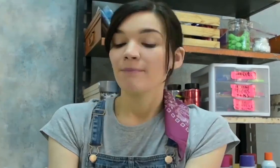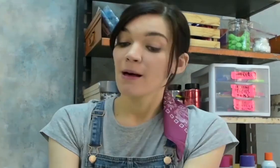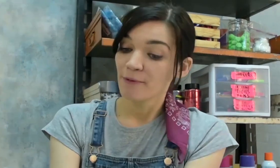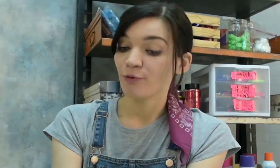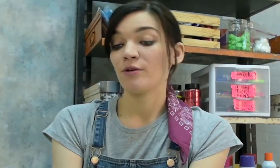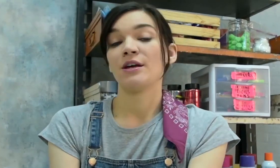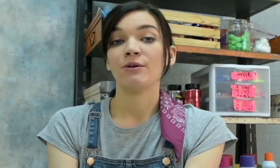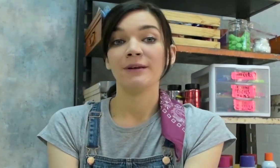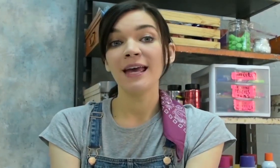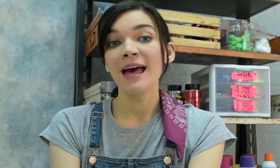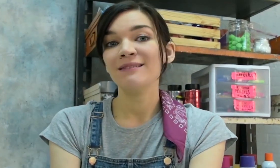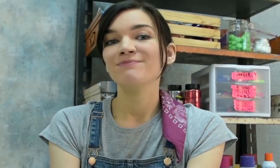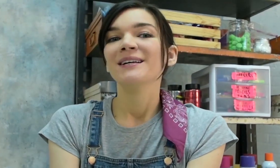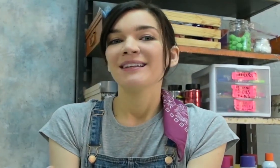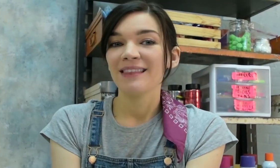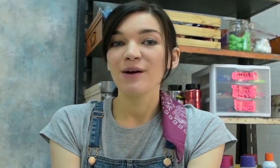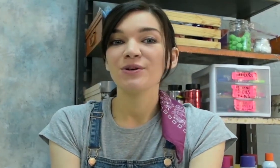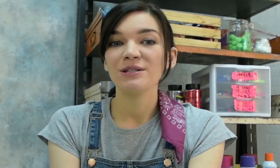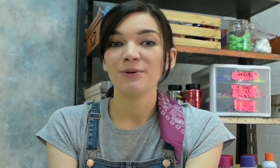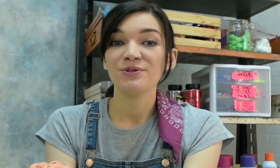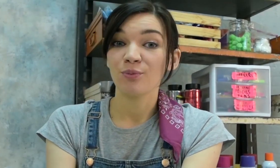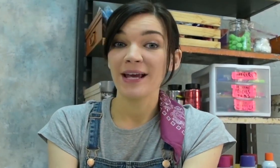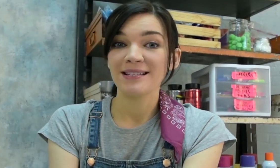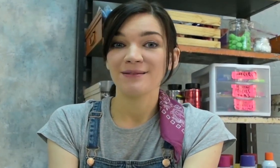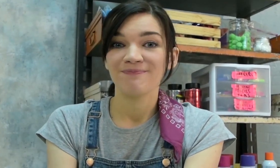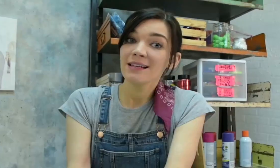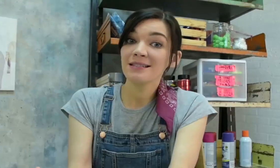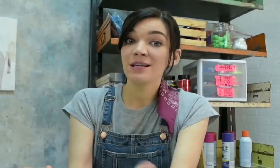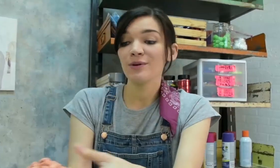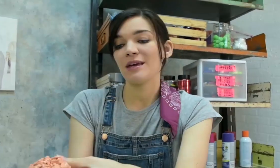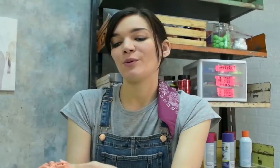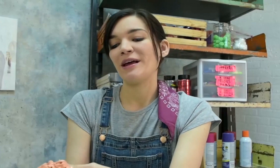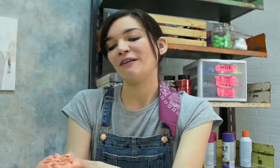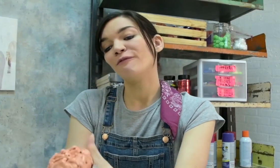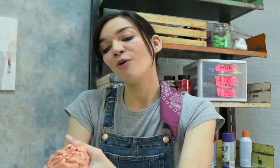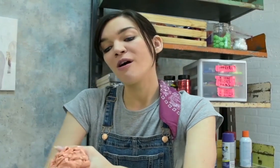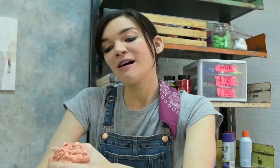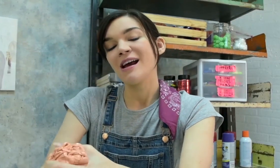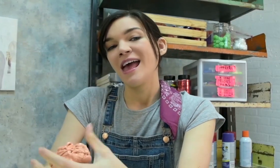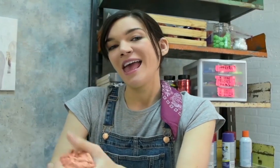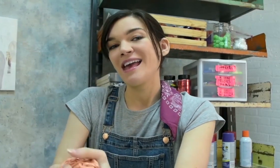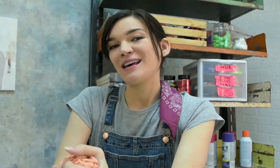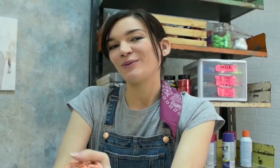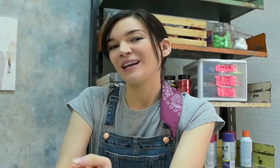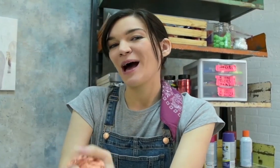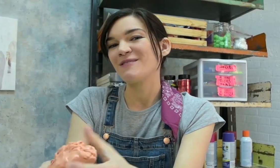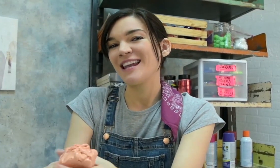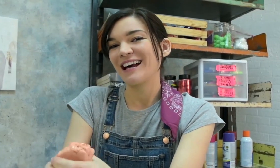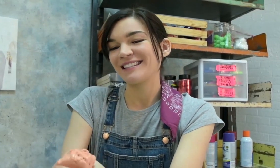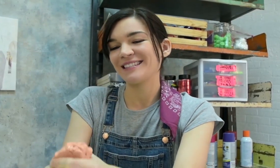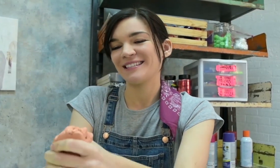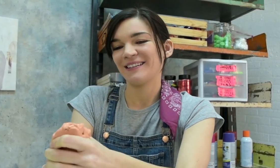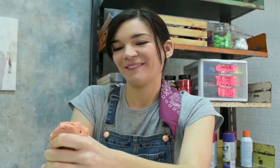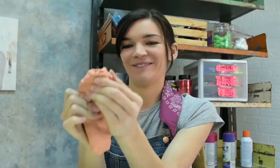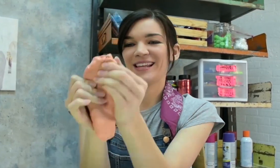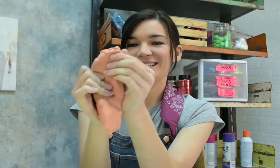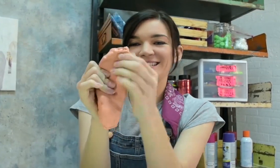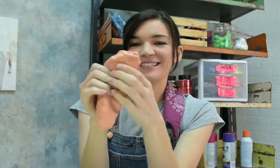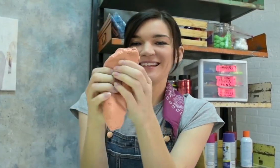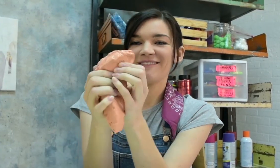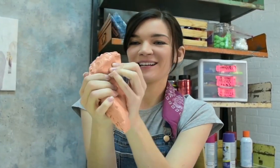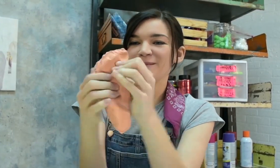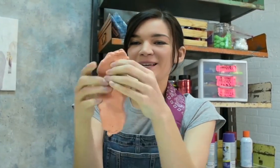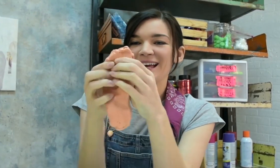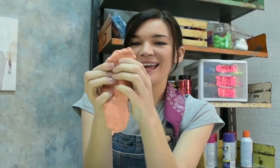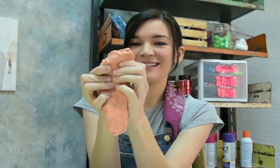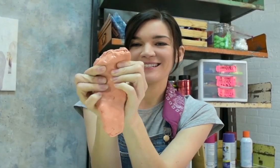given them. But before they could begin, they were supposed to wait. Let's see what they were waiting for and what happened next. That's